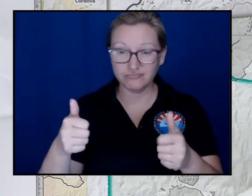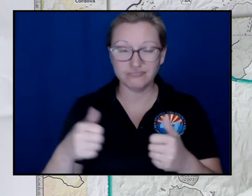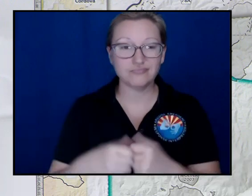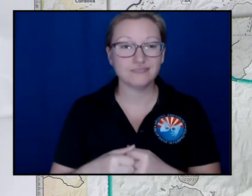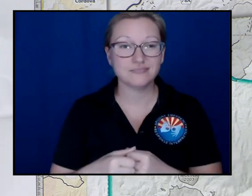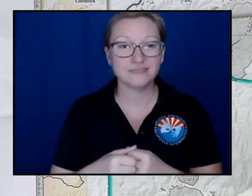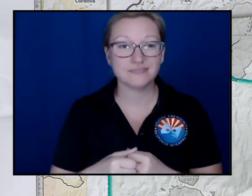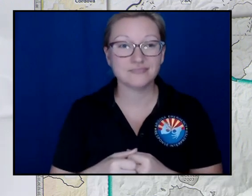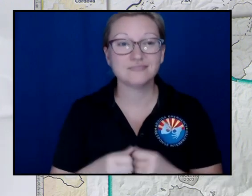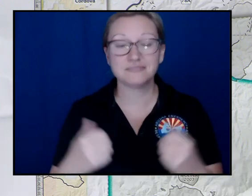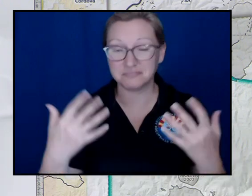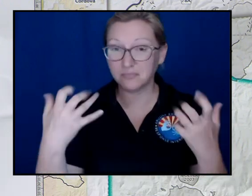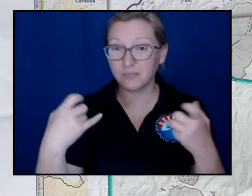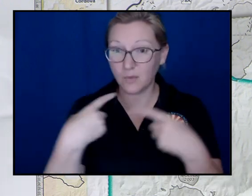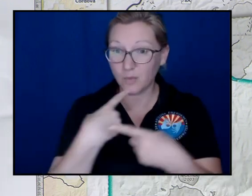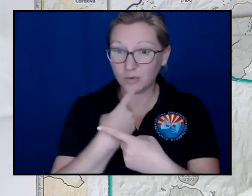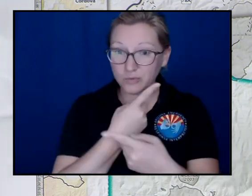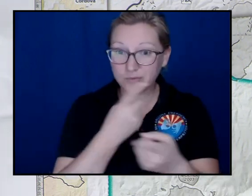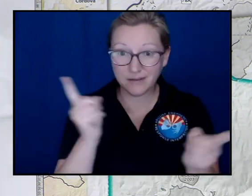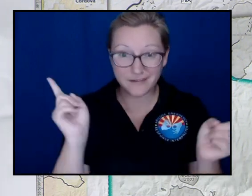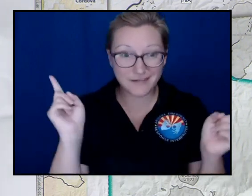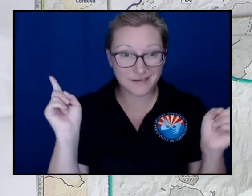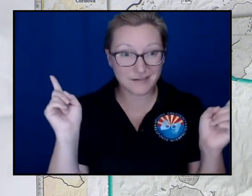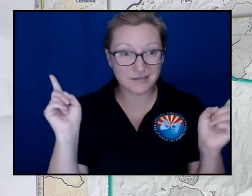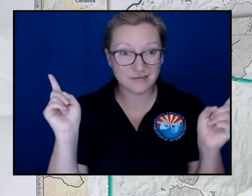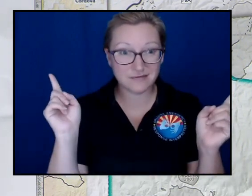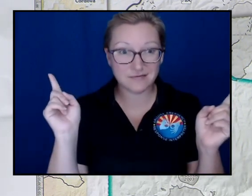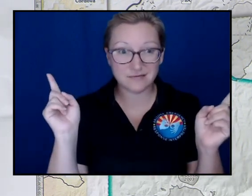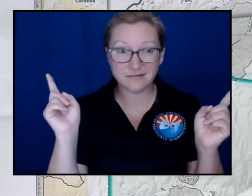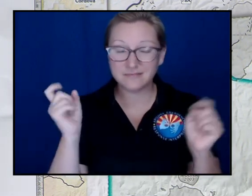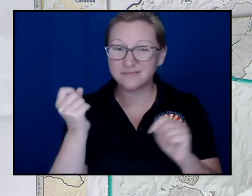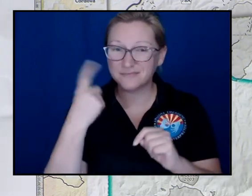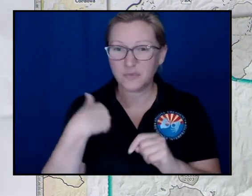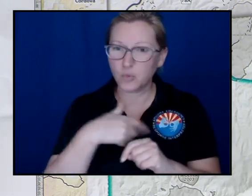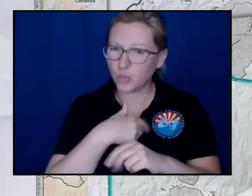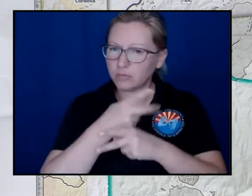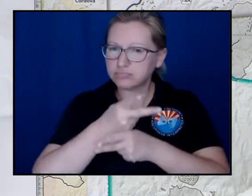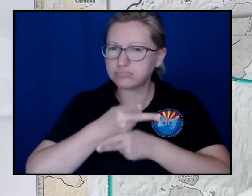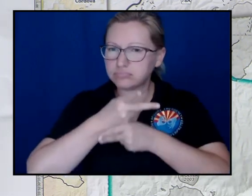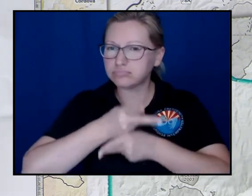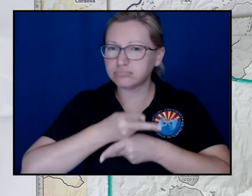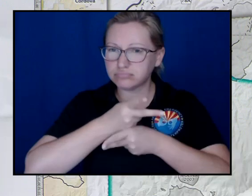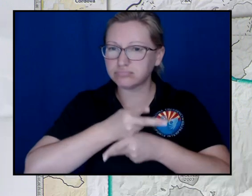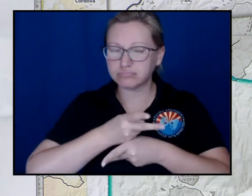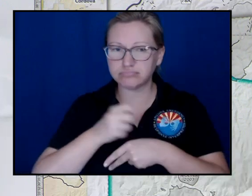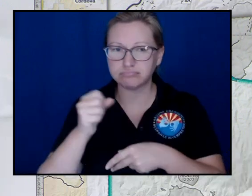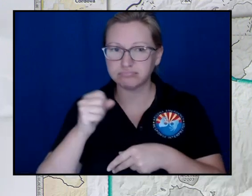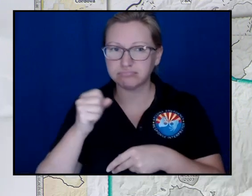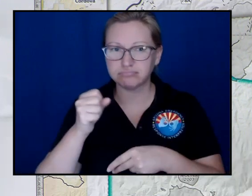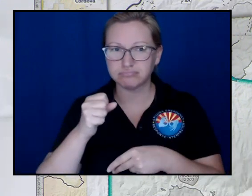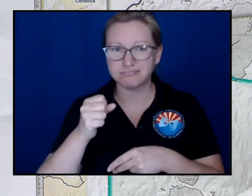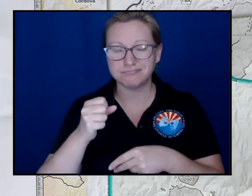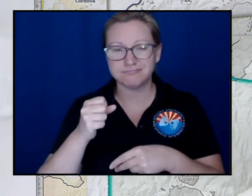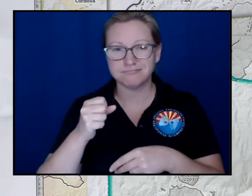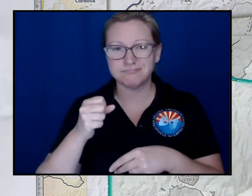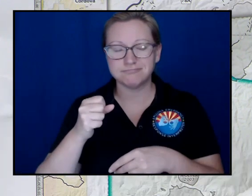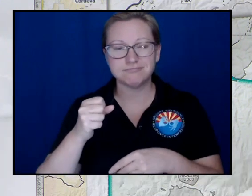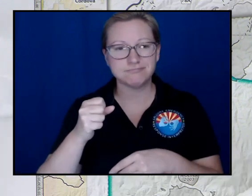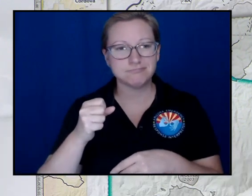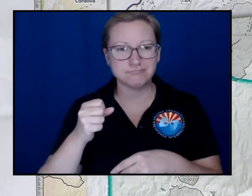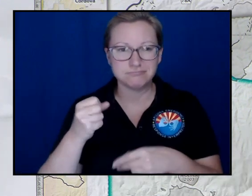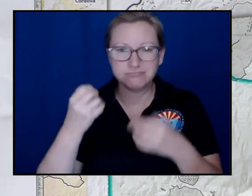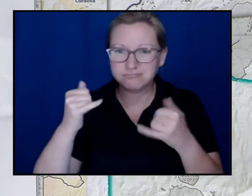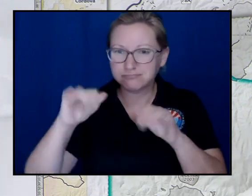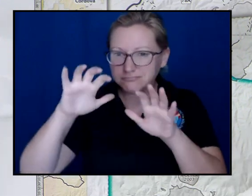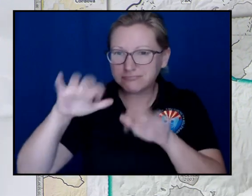to the public, without physically, we're taking precaution regardless of the moisture. It is our